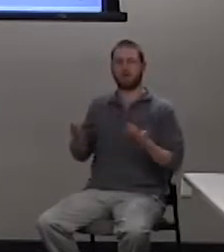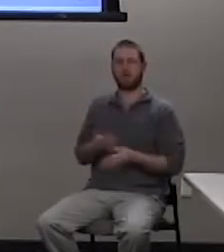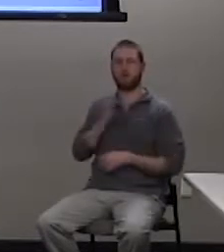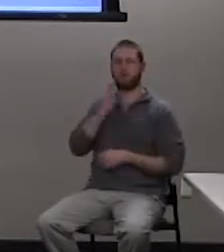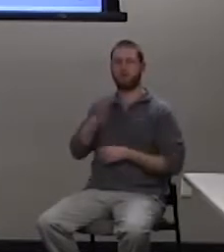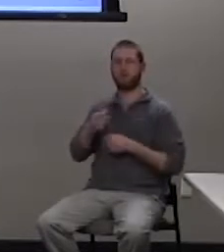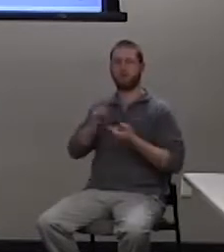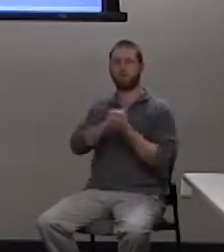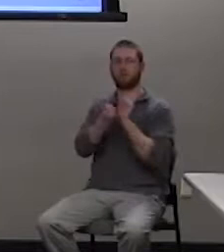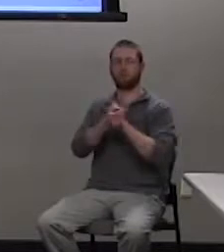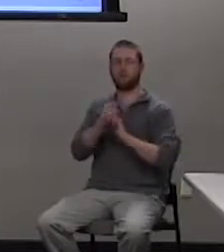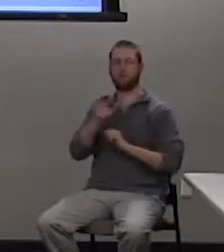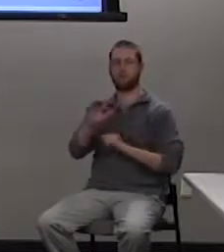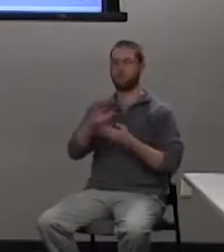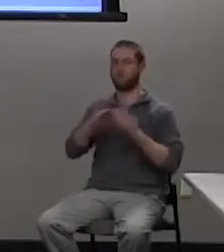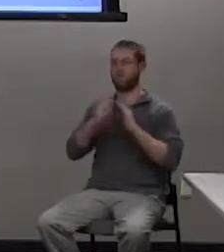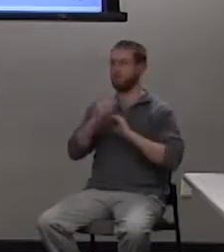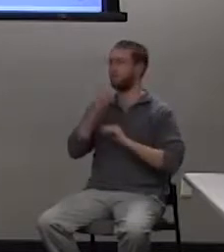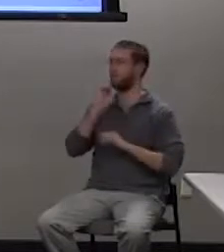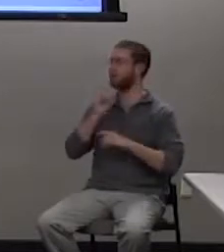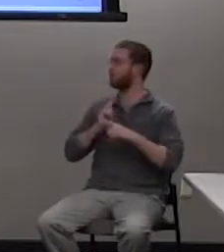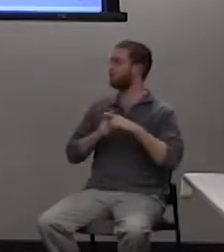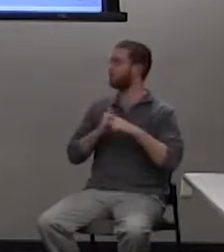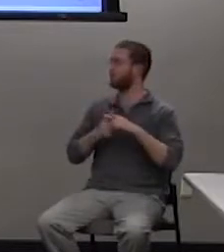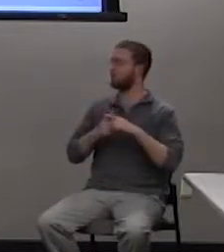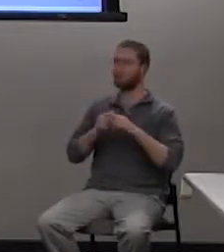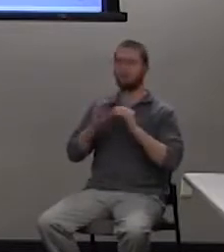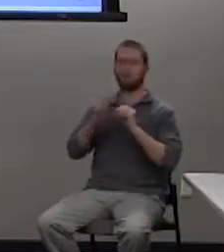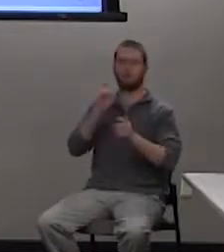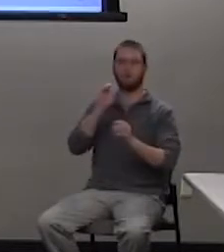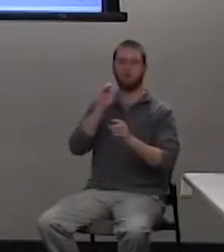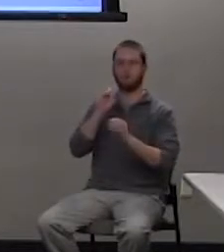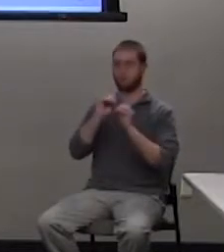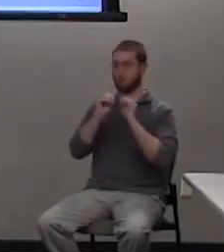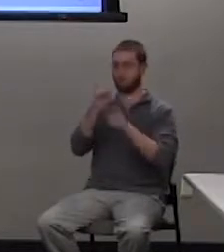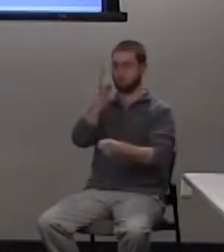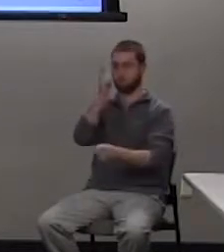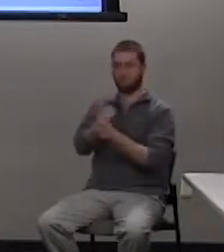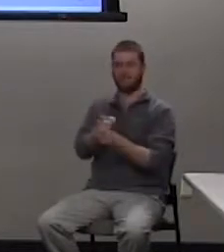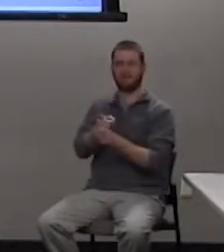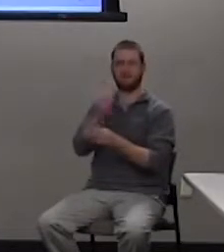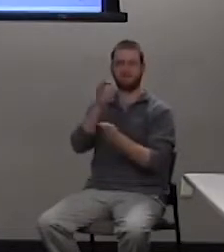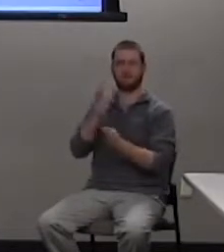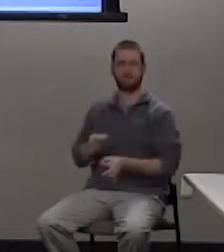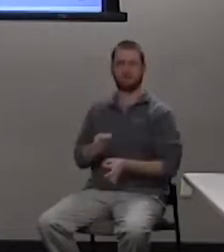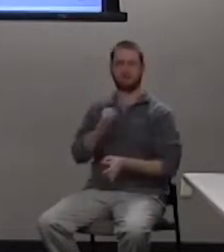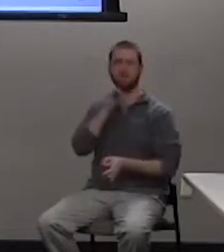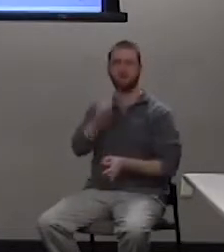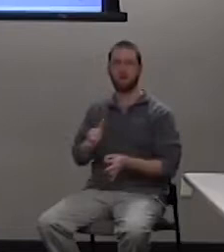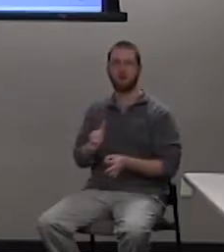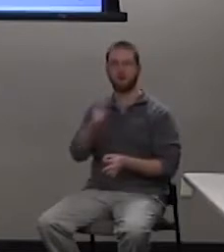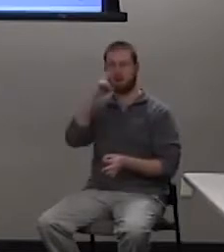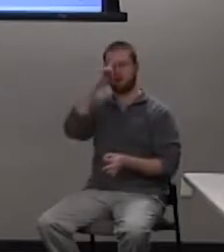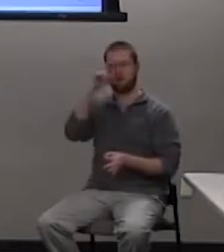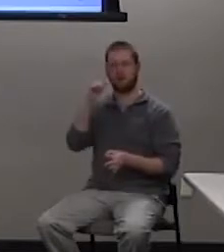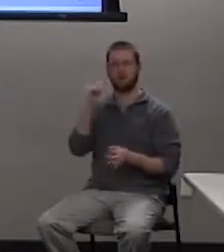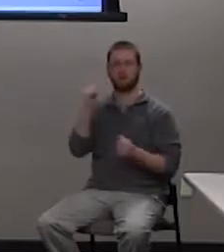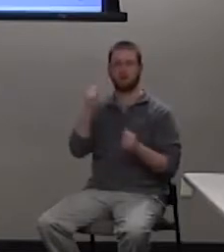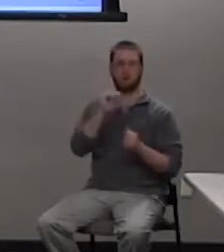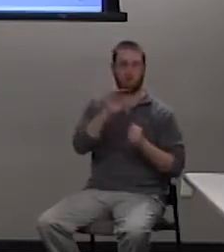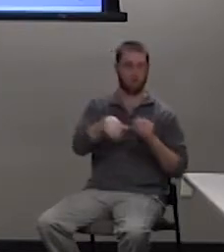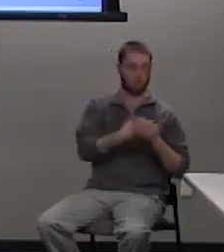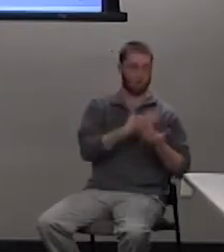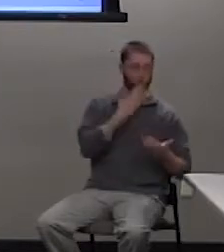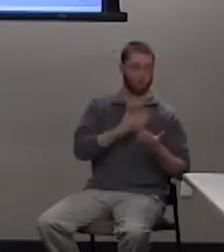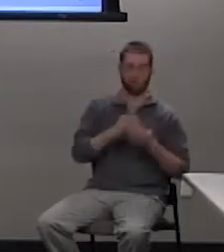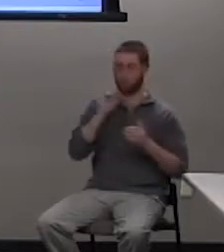make. And I will also say, I also know that there is no right decision. Because there's no, that's all good and no